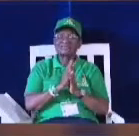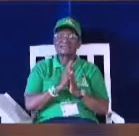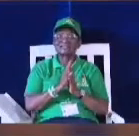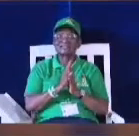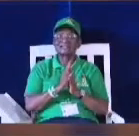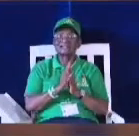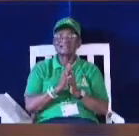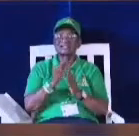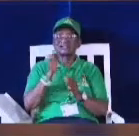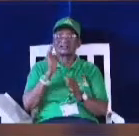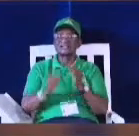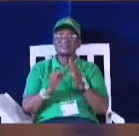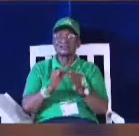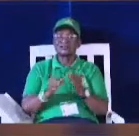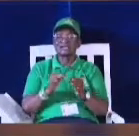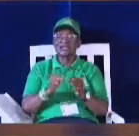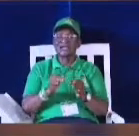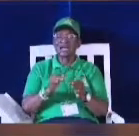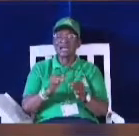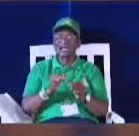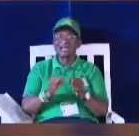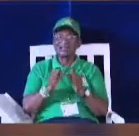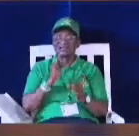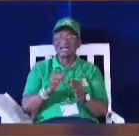asked, "If I can never be sick again,